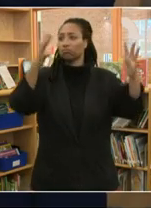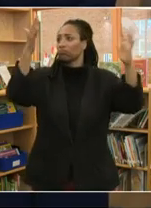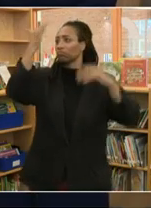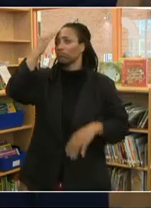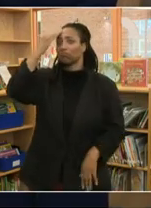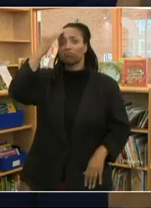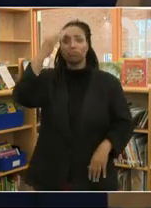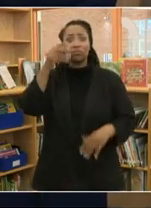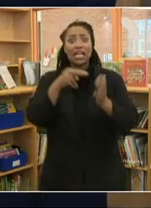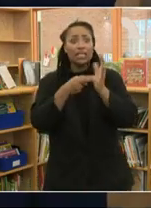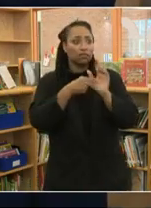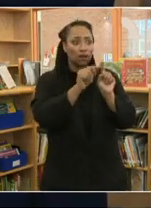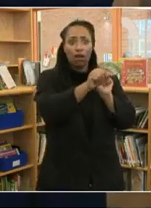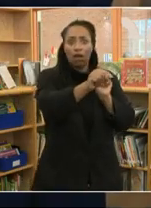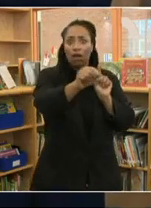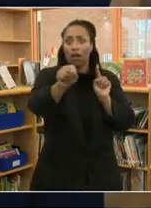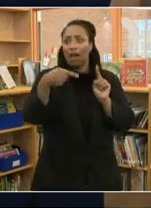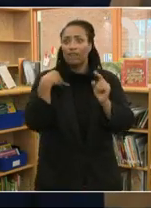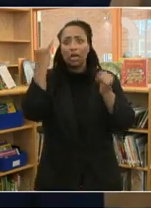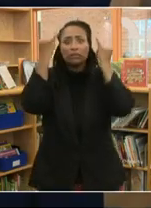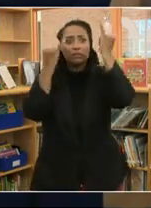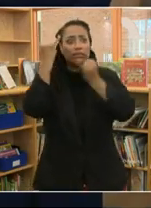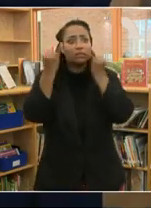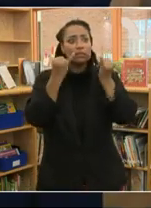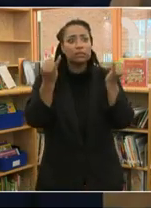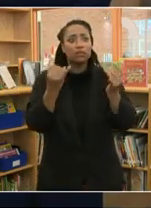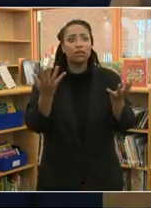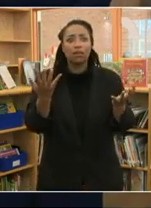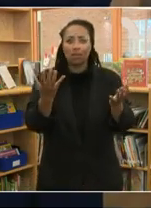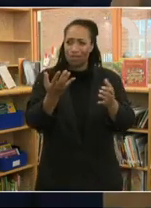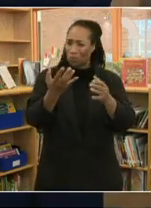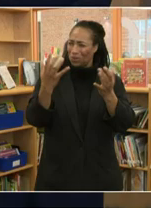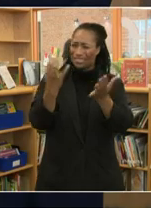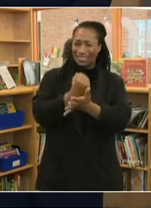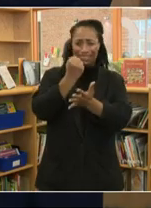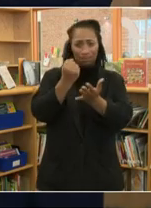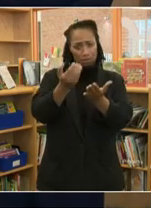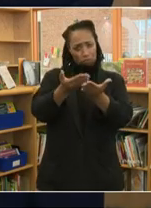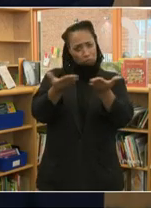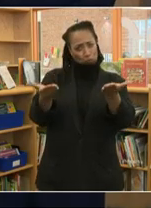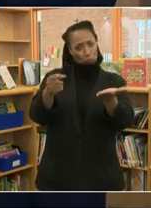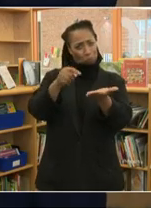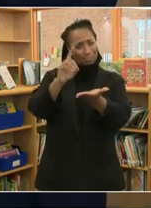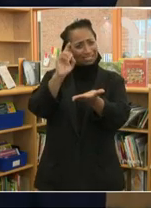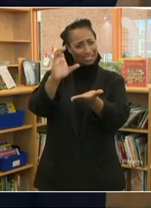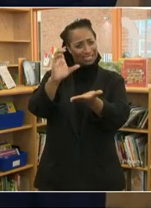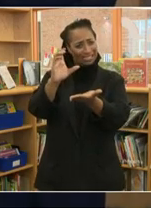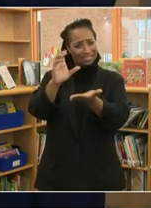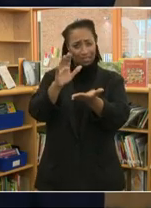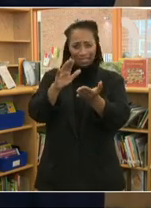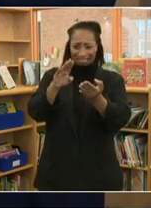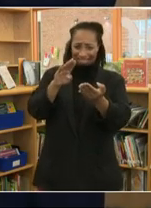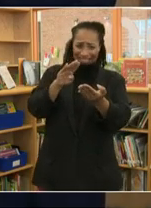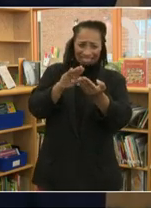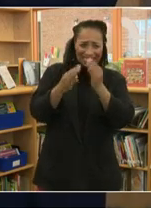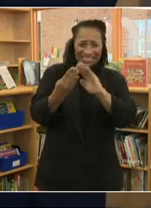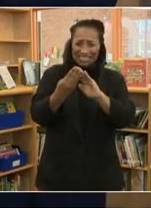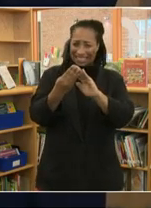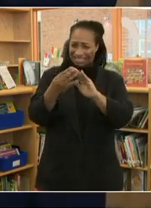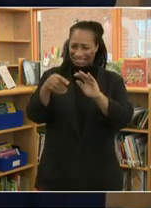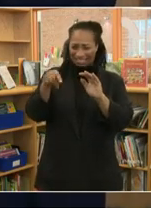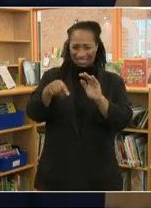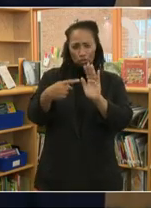can take advantage of those assets and make sure that everyone in this city feels like they are reflected in